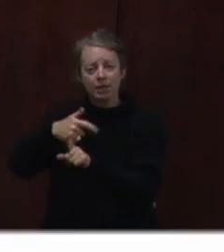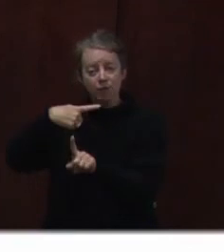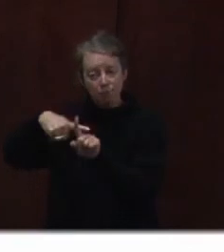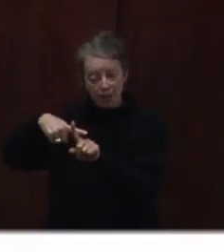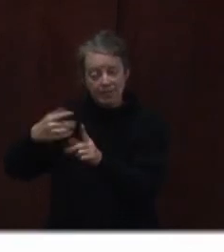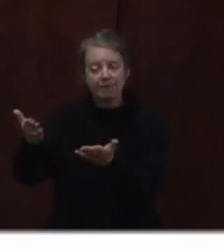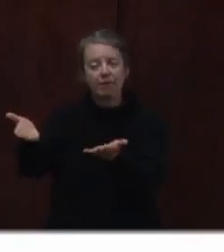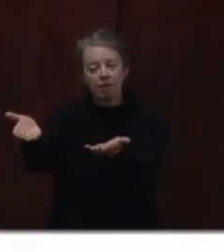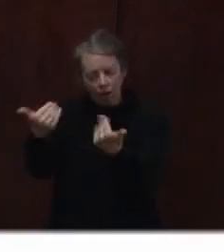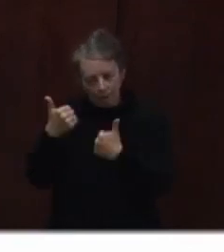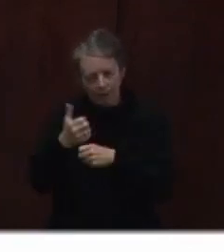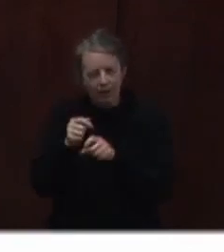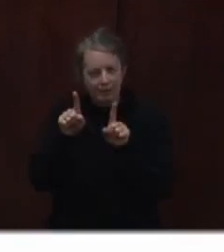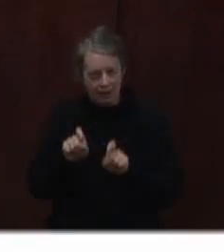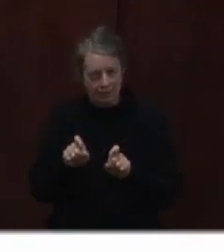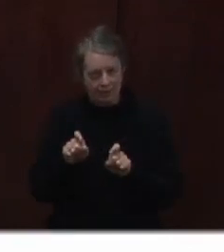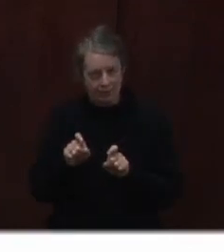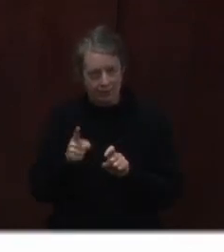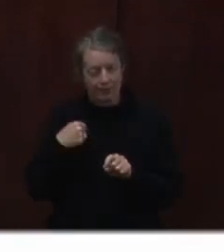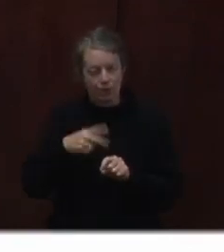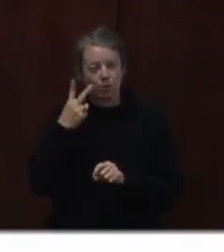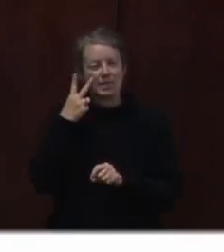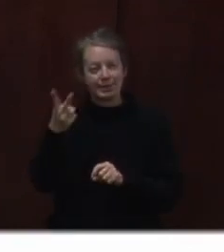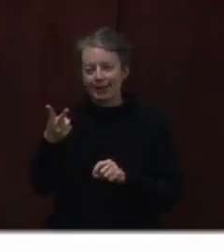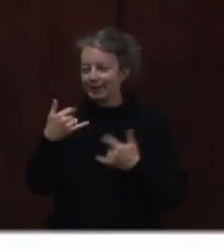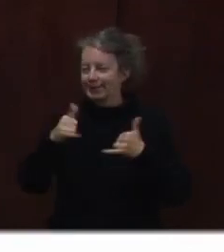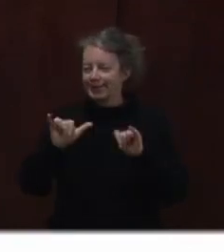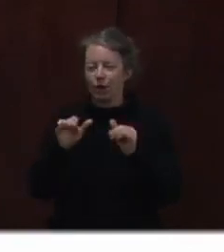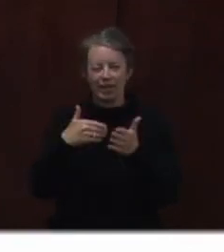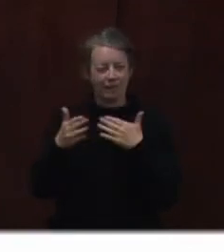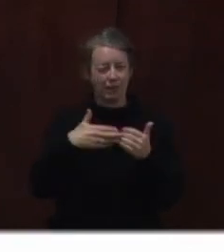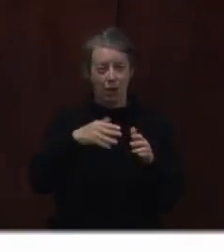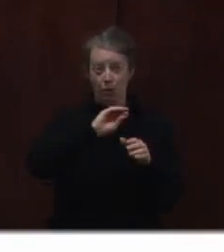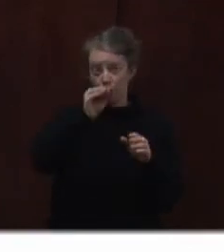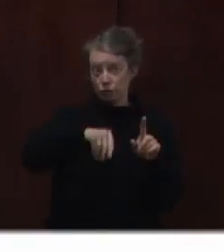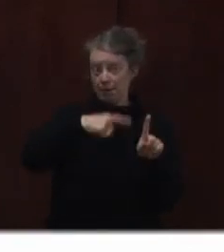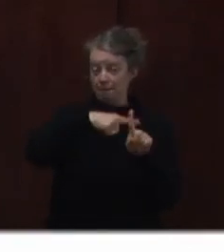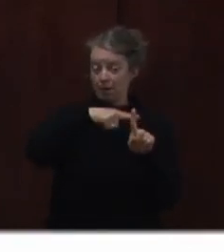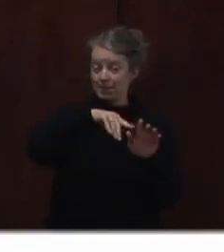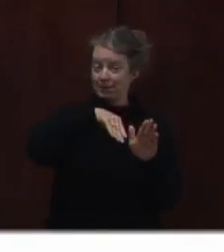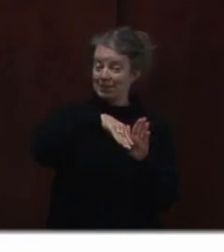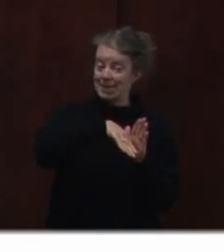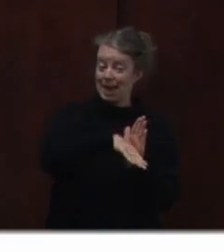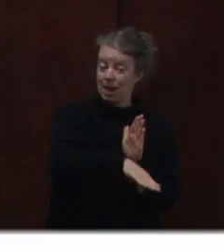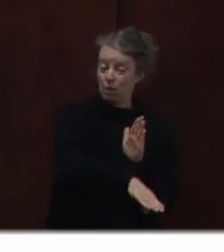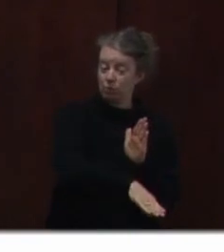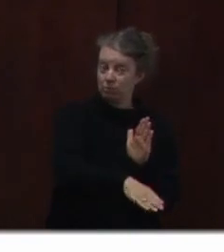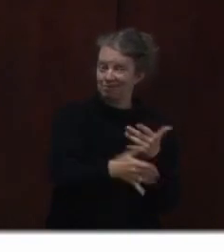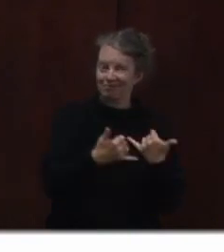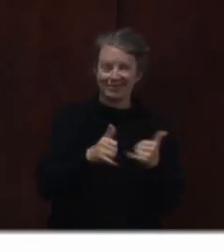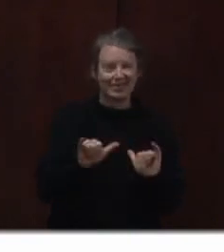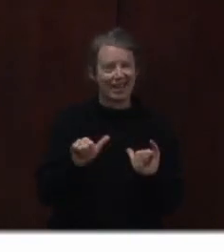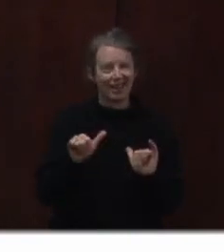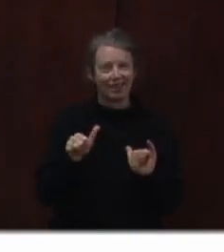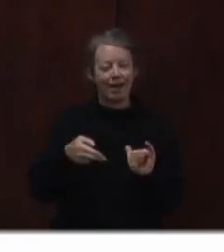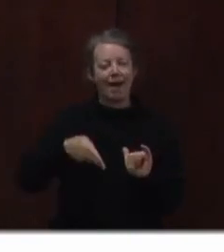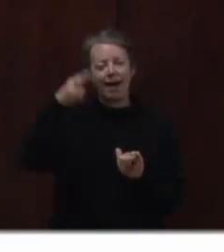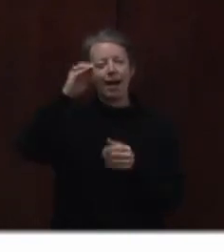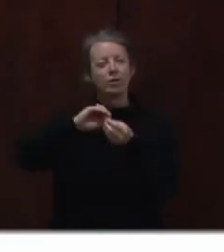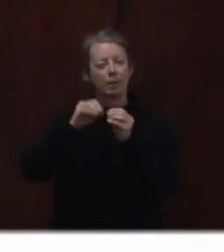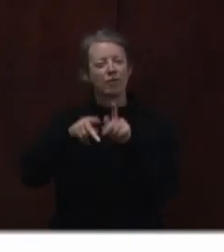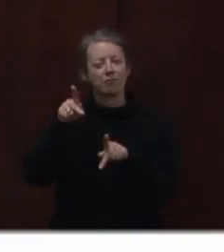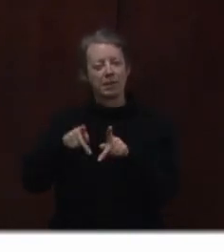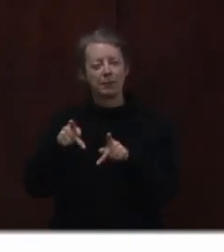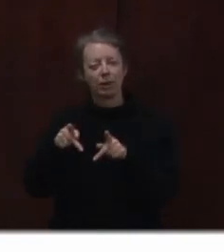is still, with our decreased percent positivity, we're still going to have a high level of